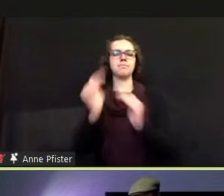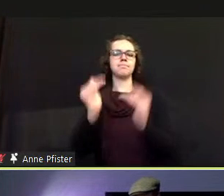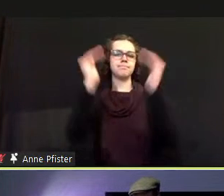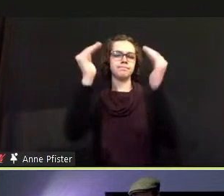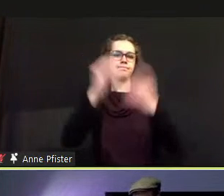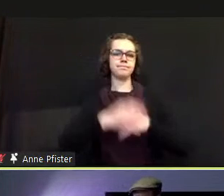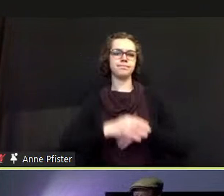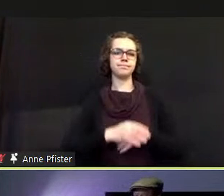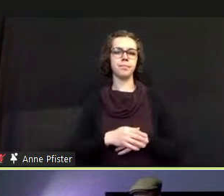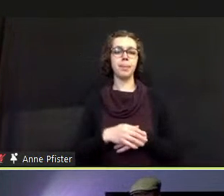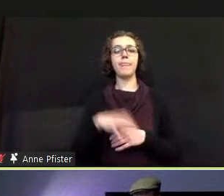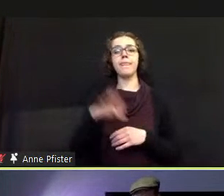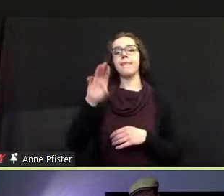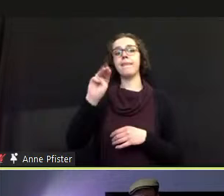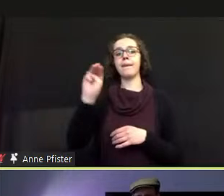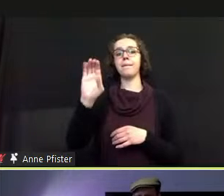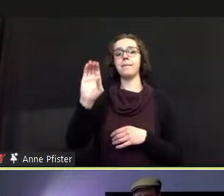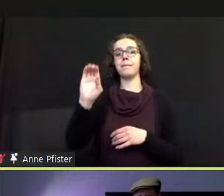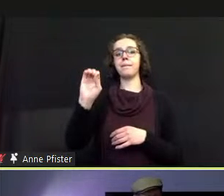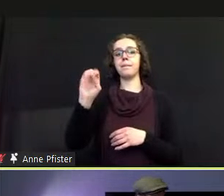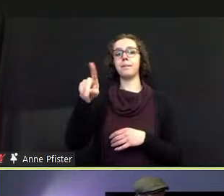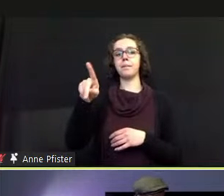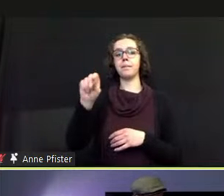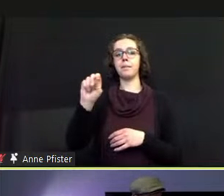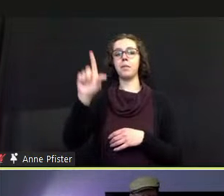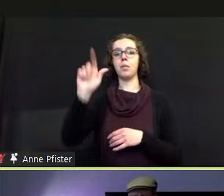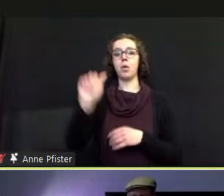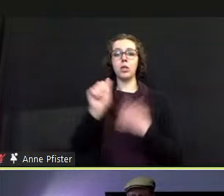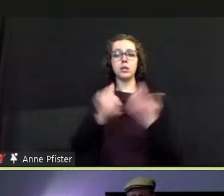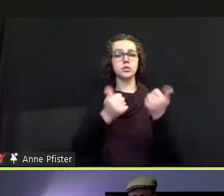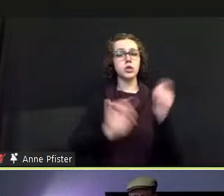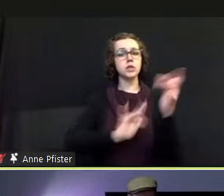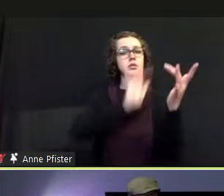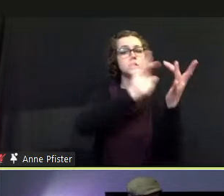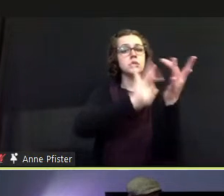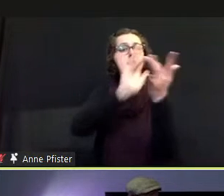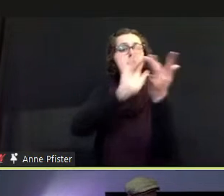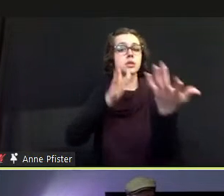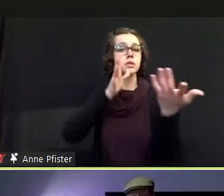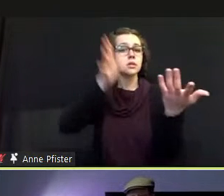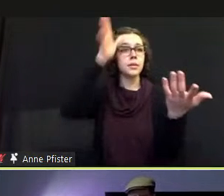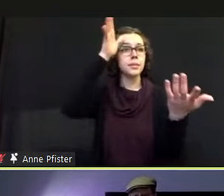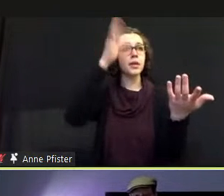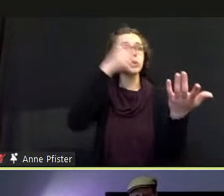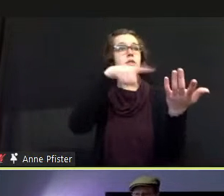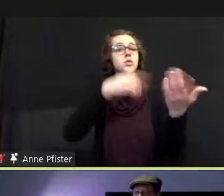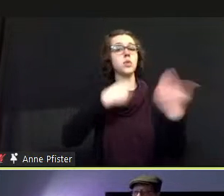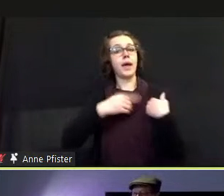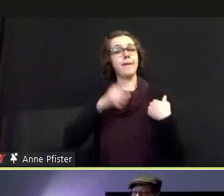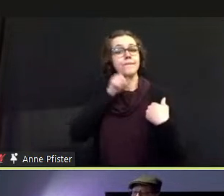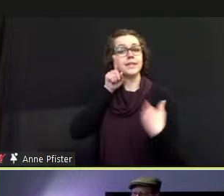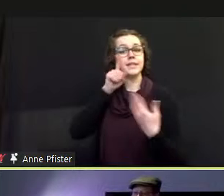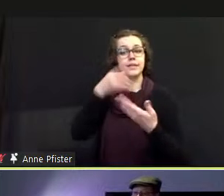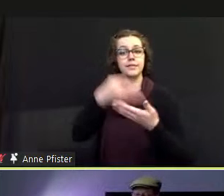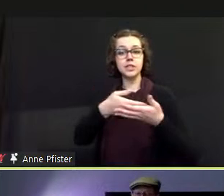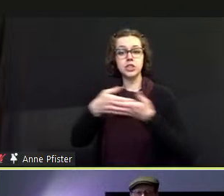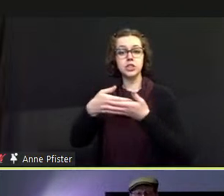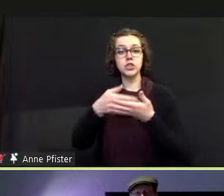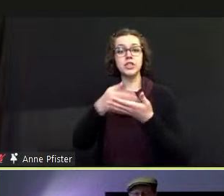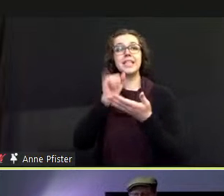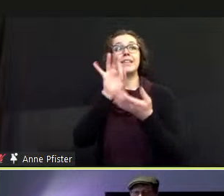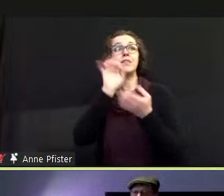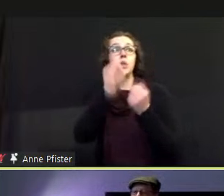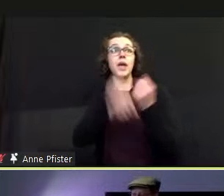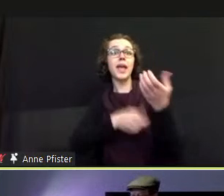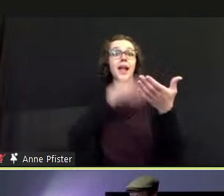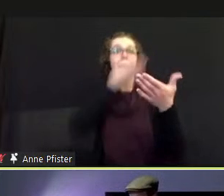outreach to parents of deaf children, trying to do, in a way, similar to what we were seeing in the Malta case of, if we can get in, the hearing